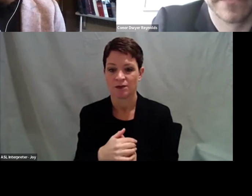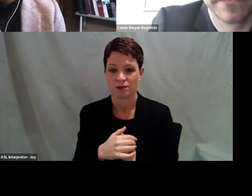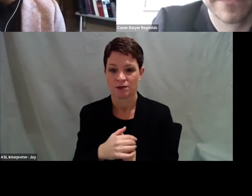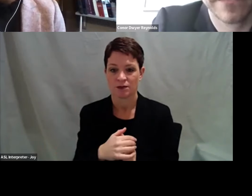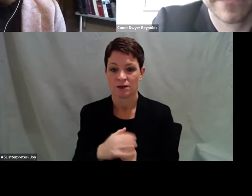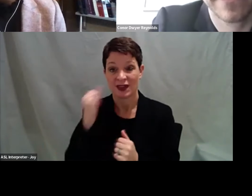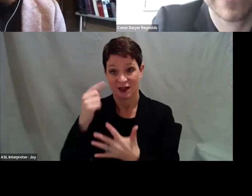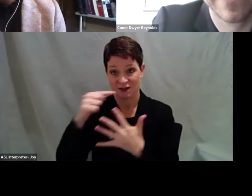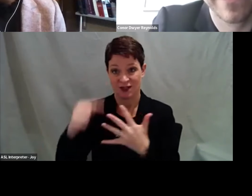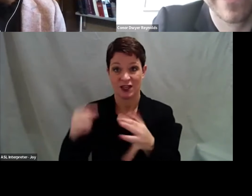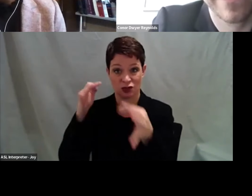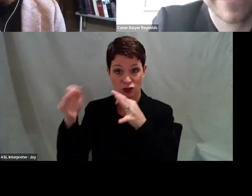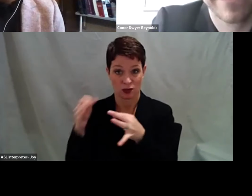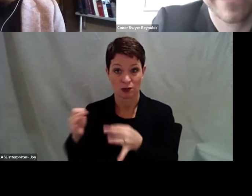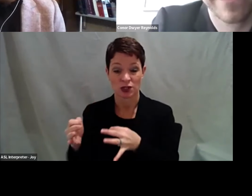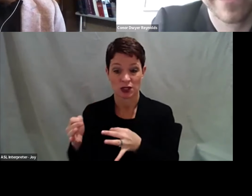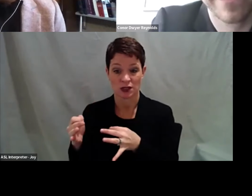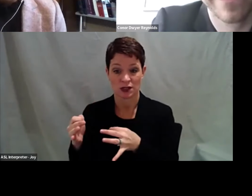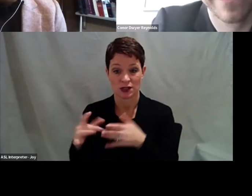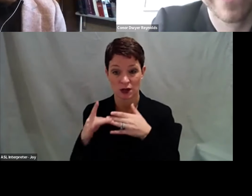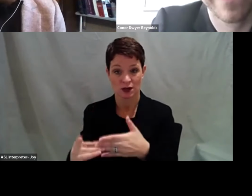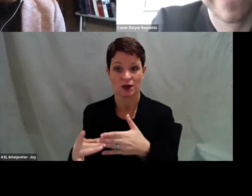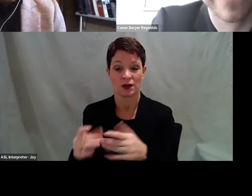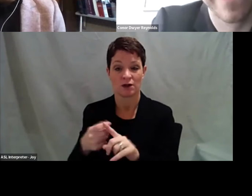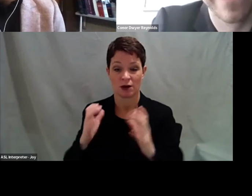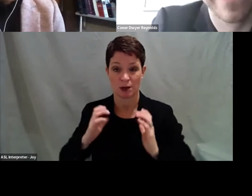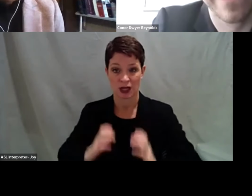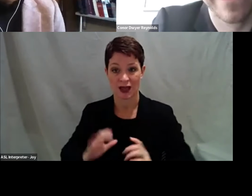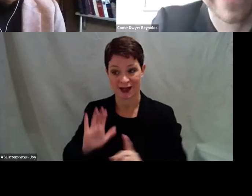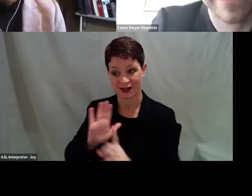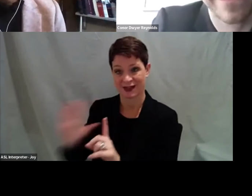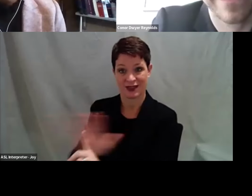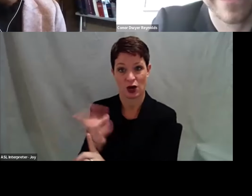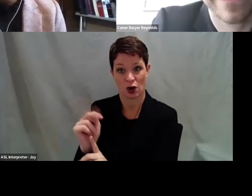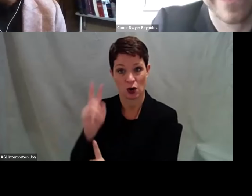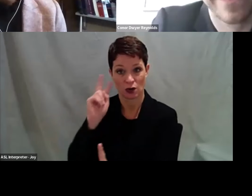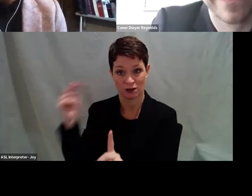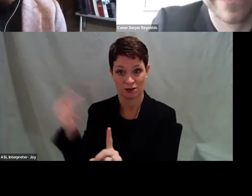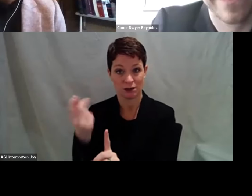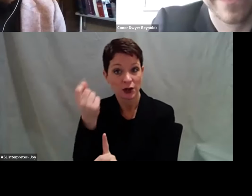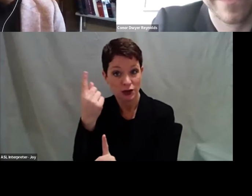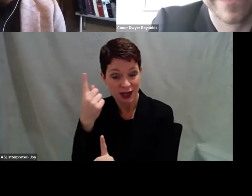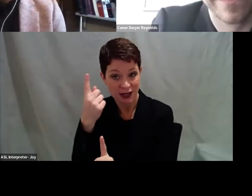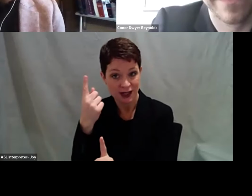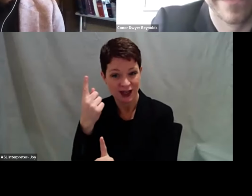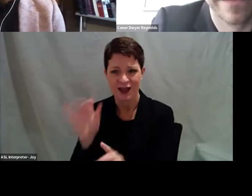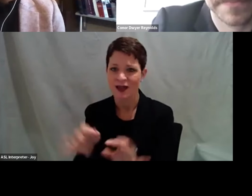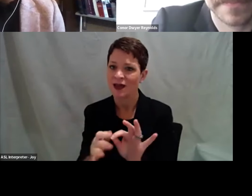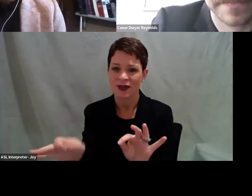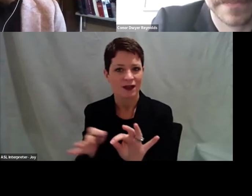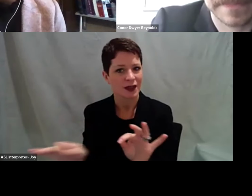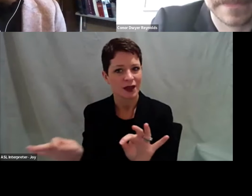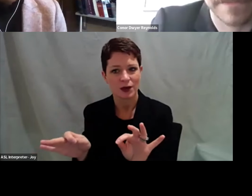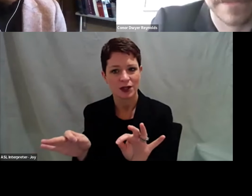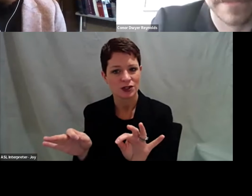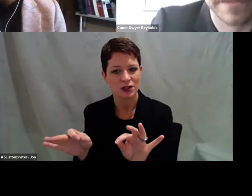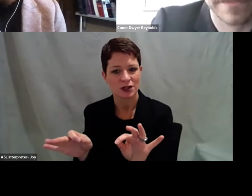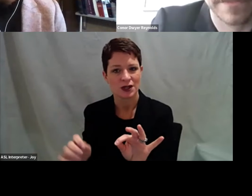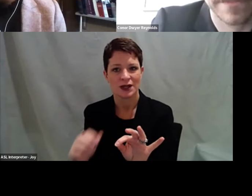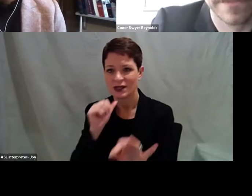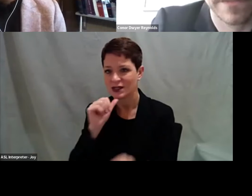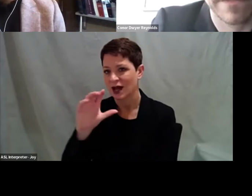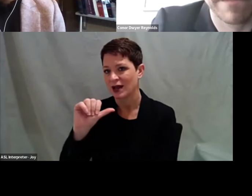these descriptions are driven by our clients' own understandings, such language isn't necessarily